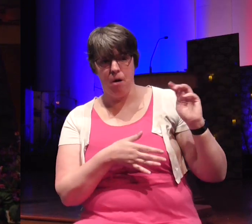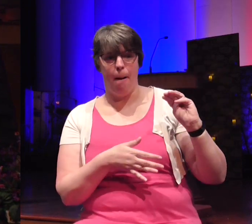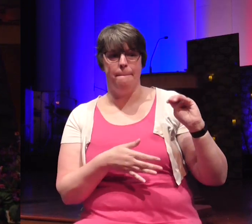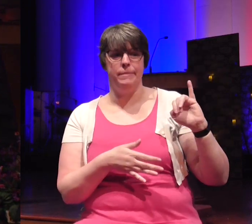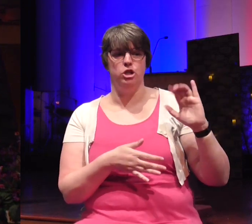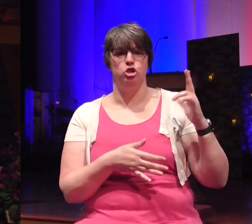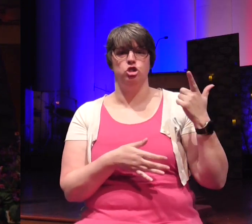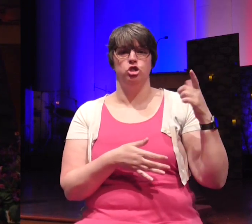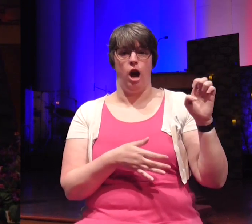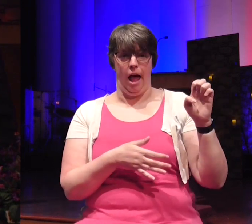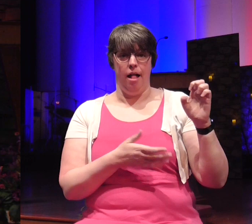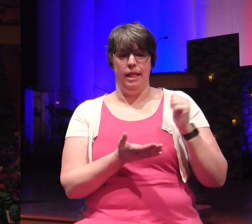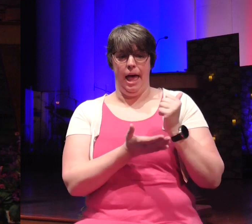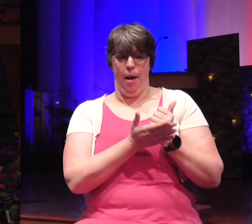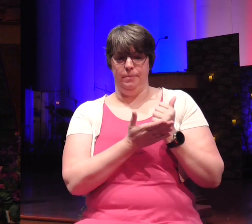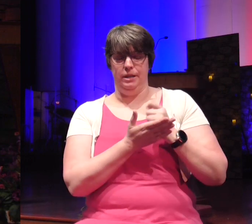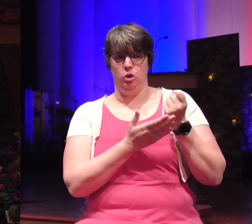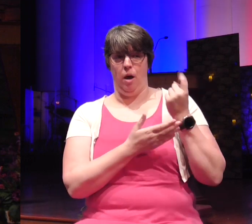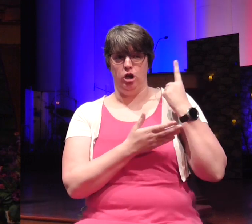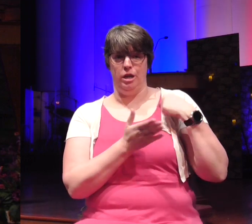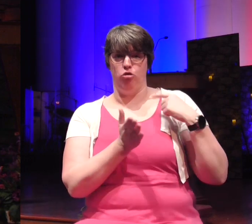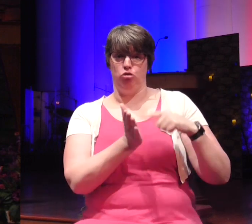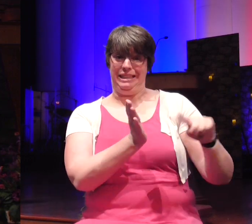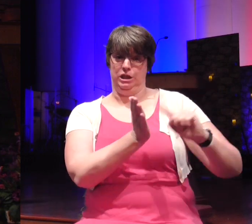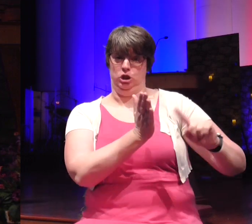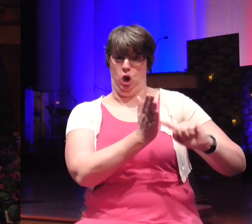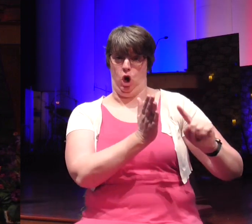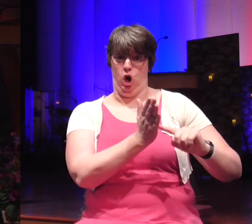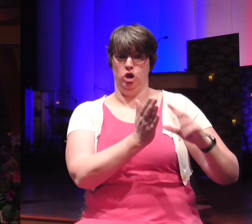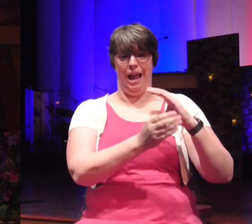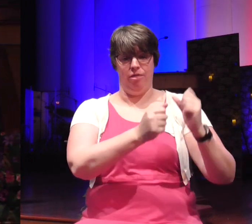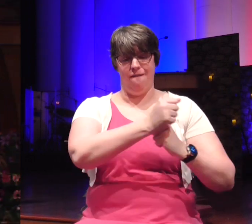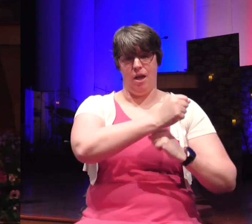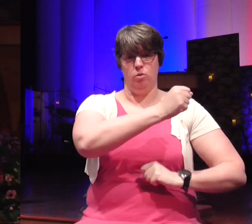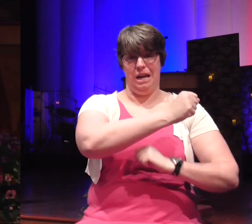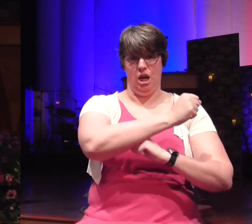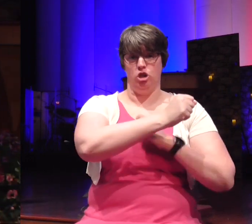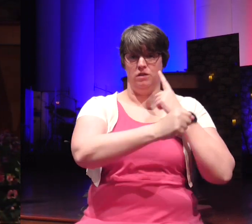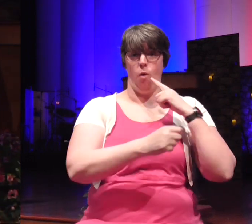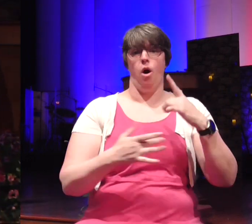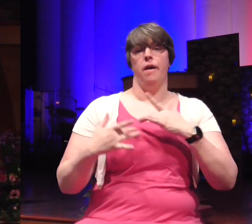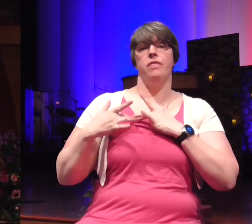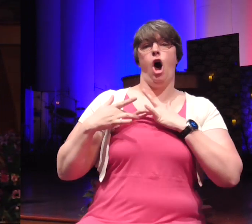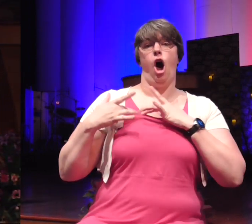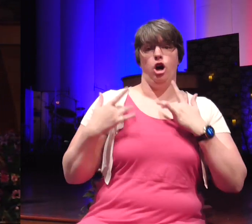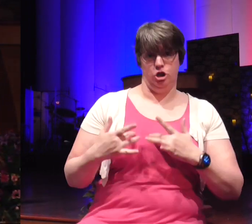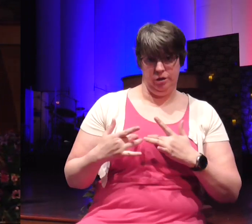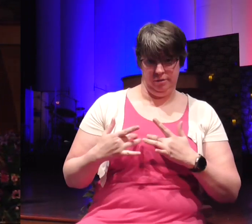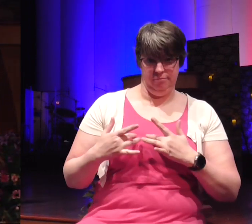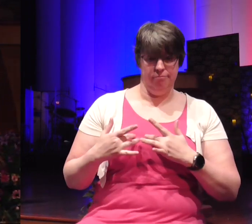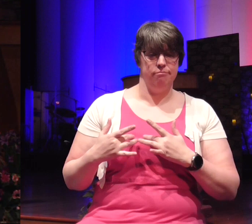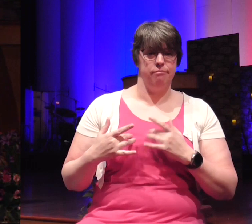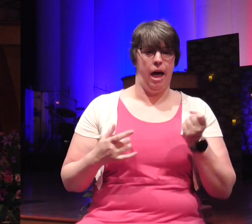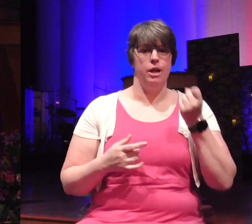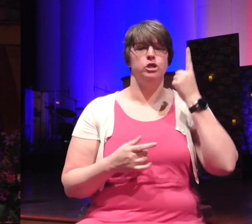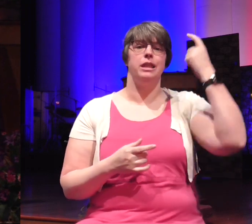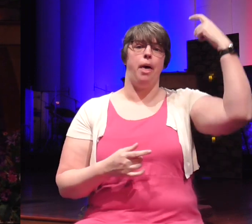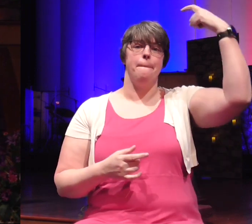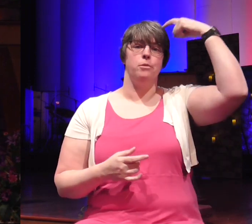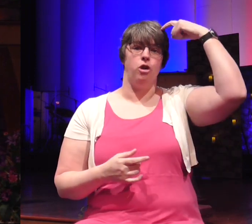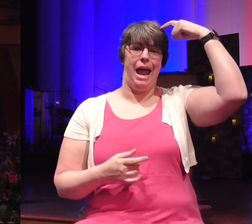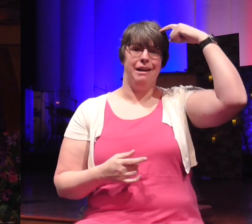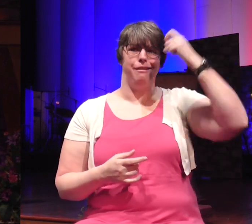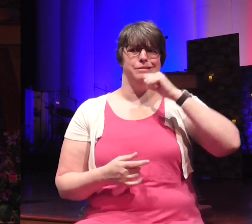the research as well as the mystical foundations for the heart, and understanding that the brain is